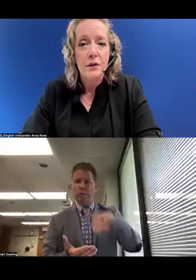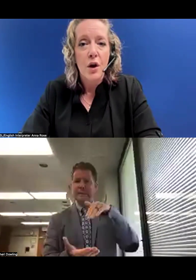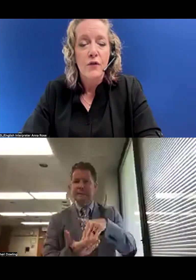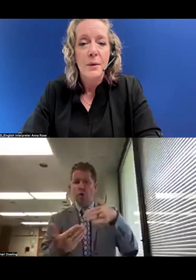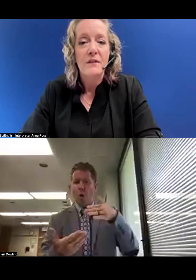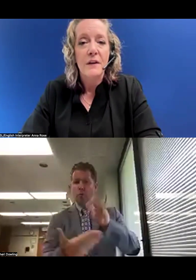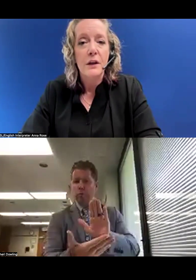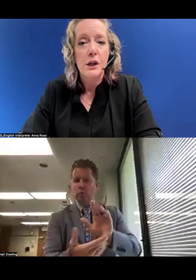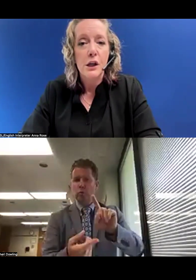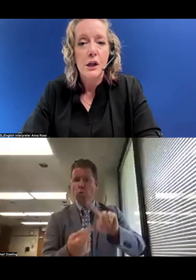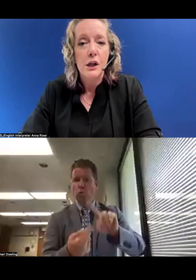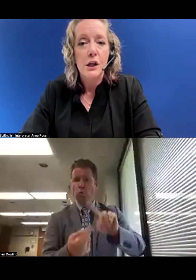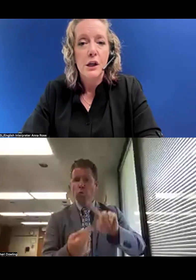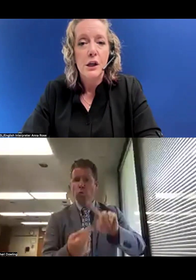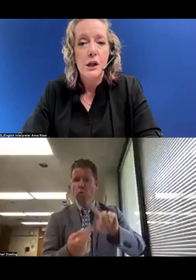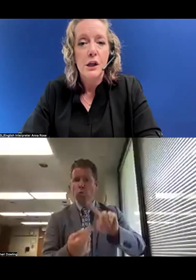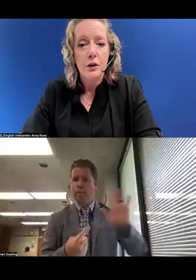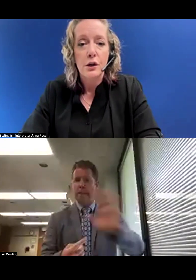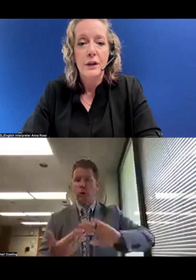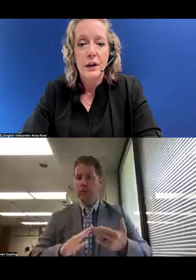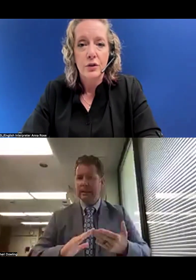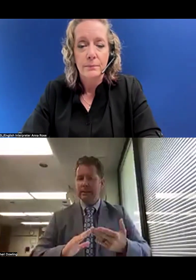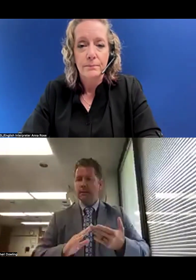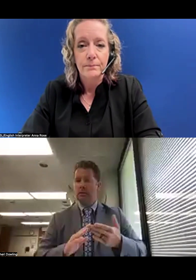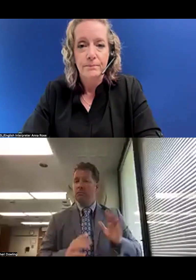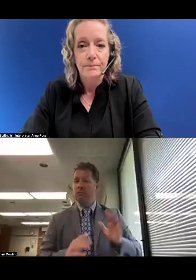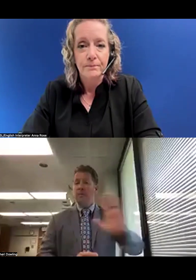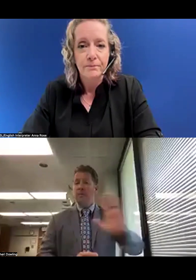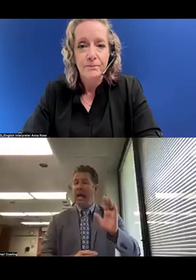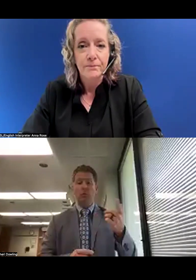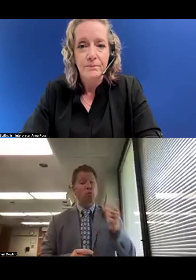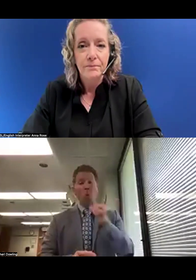famous for being very children-centered.